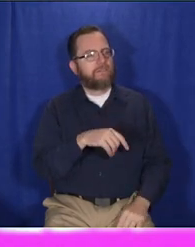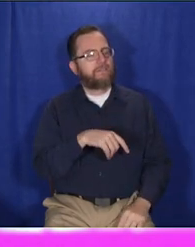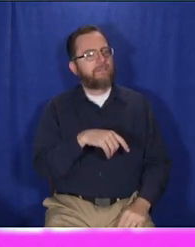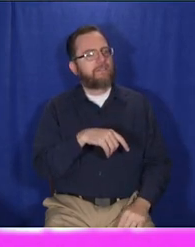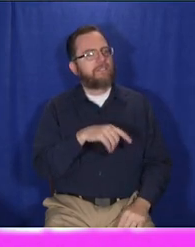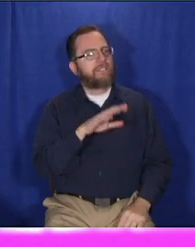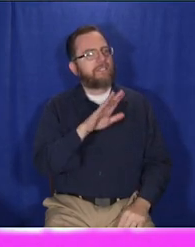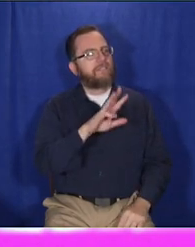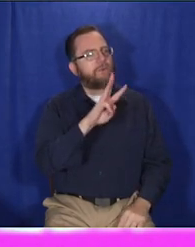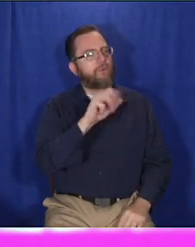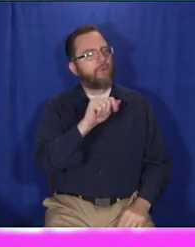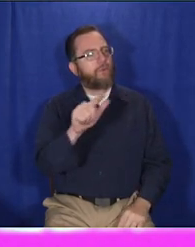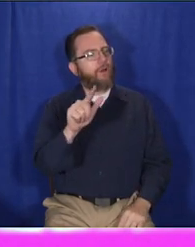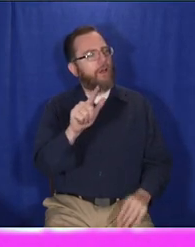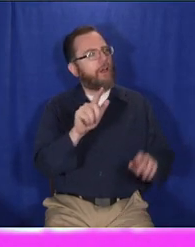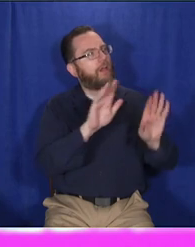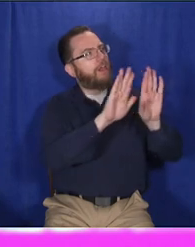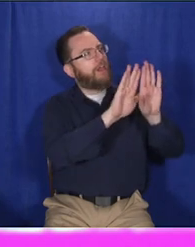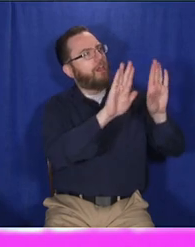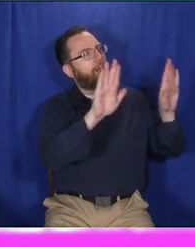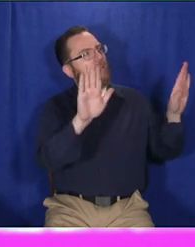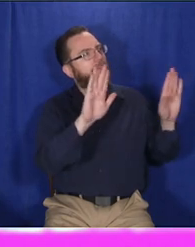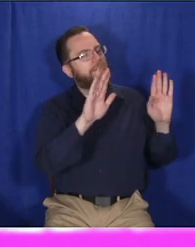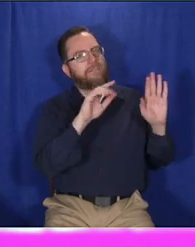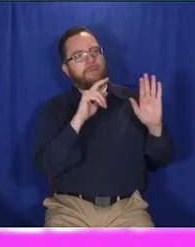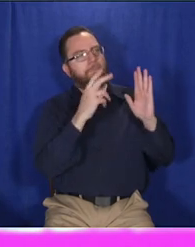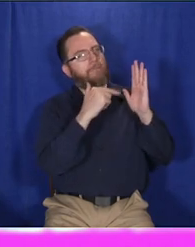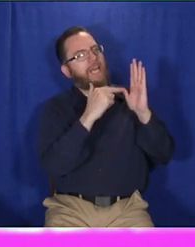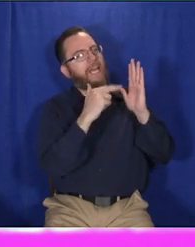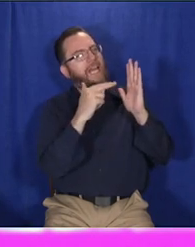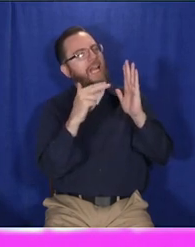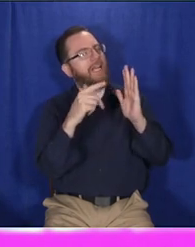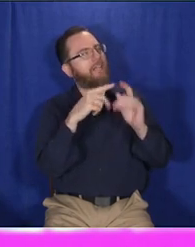literally, that is worth more than my life insurance.